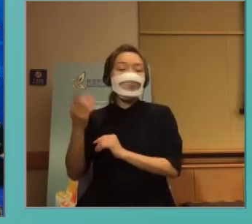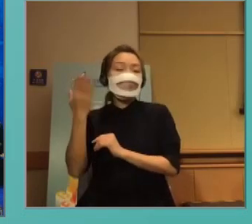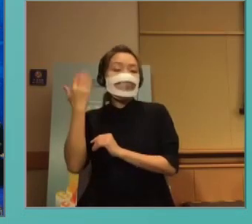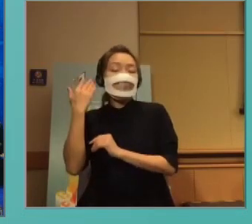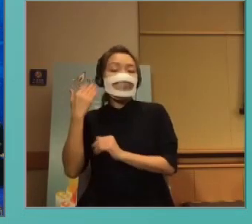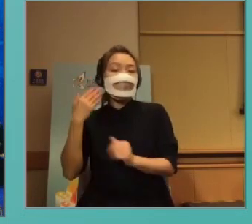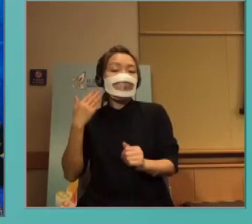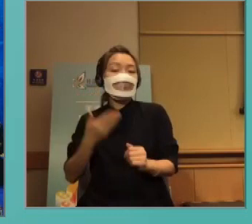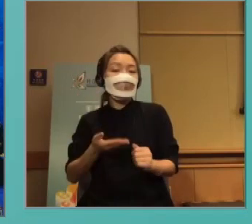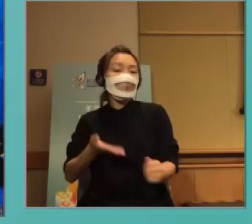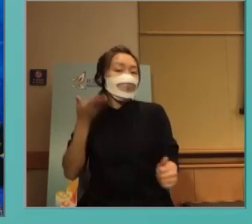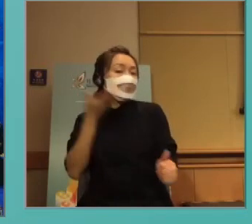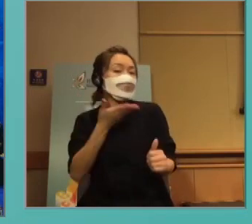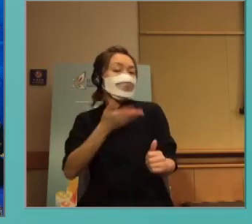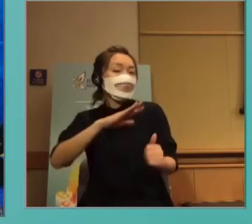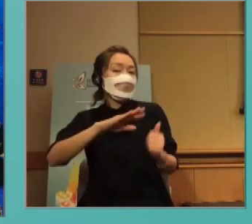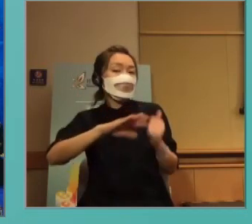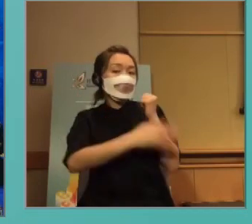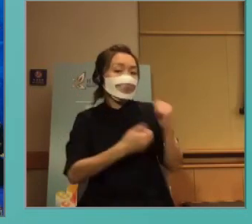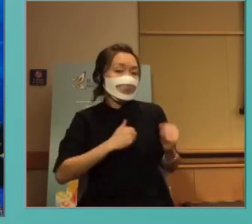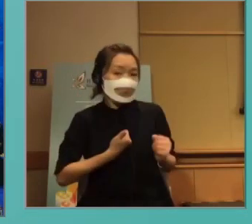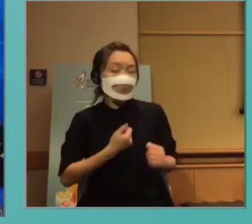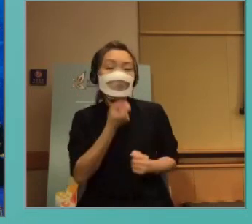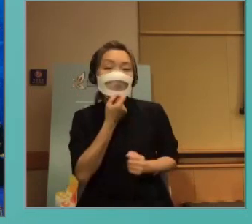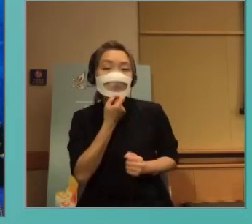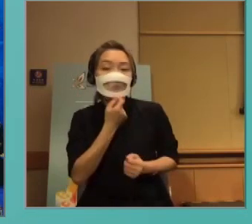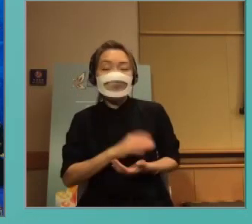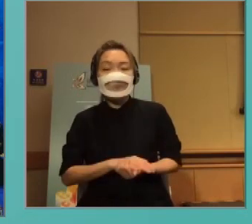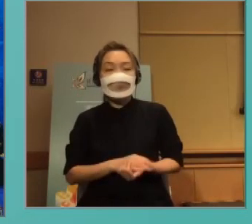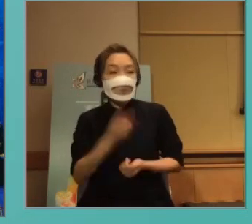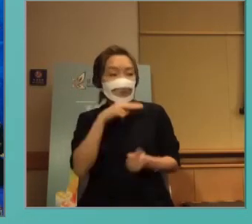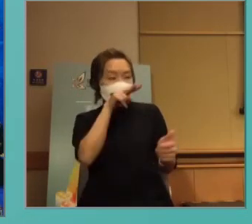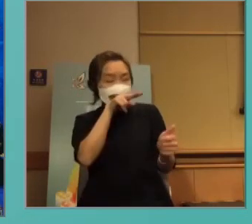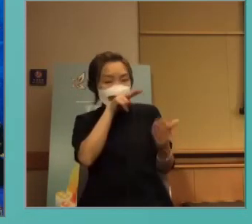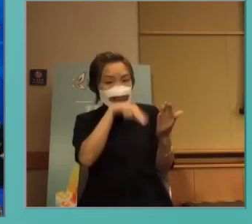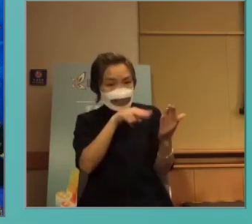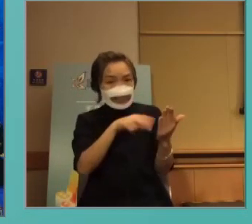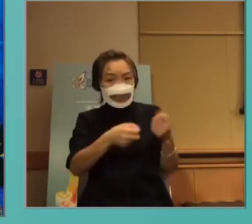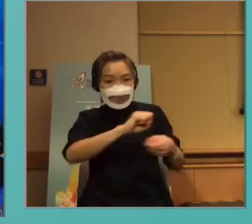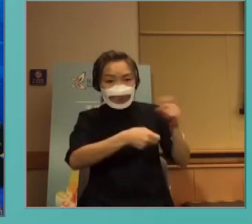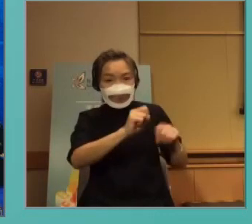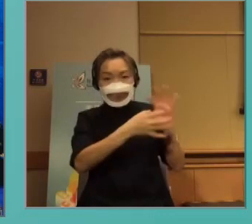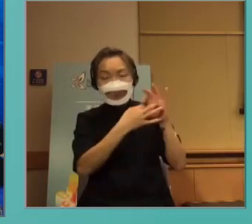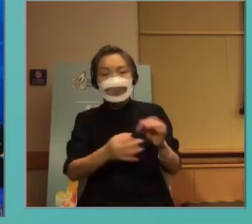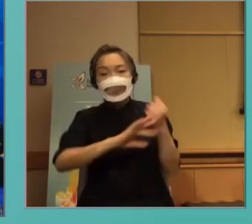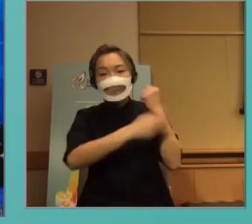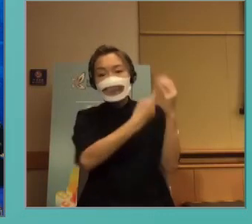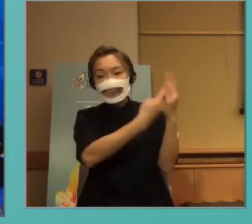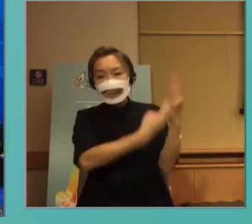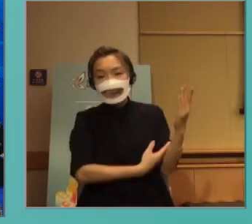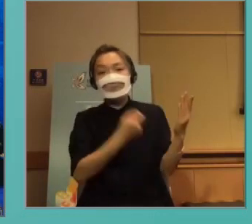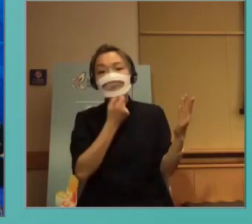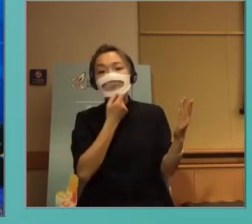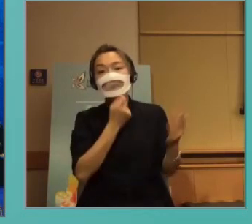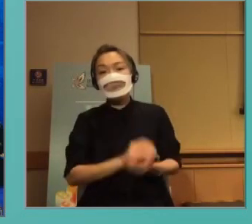developing new law. That's why I had to focus on technology law. And I would say that we are actually ahead of the legislature in terms of